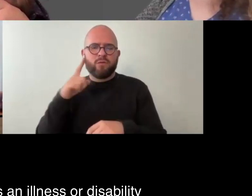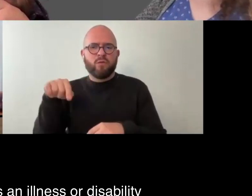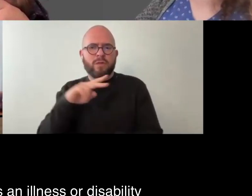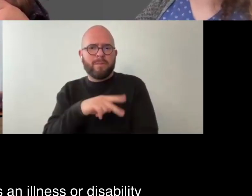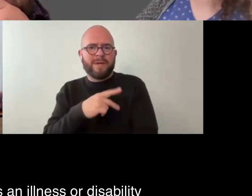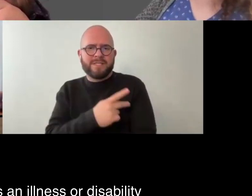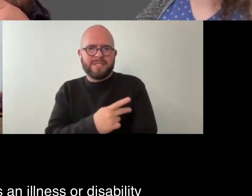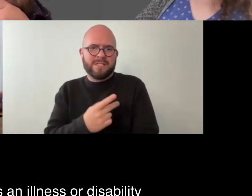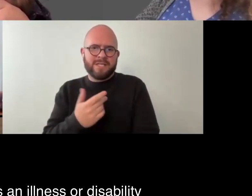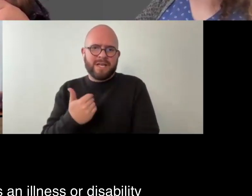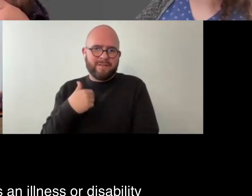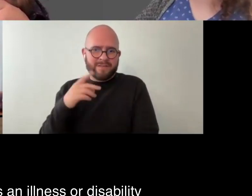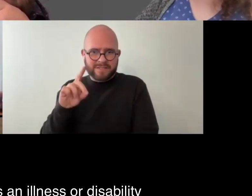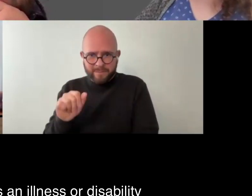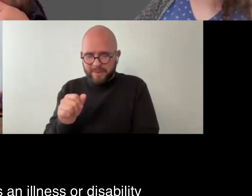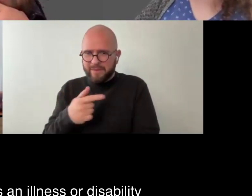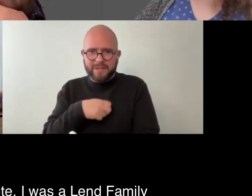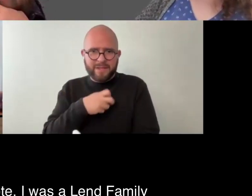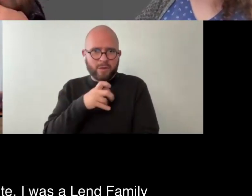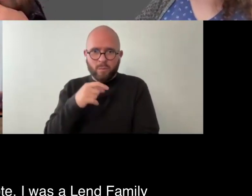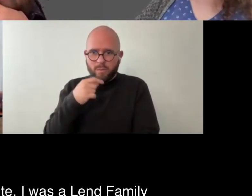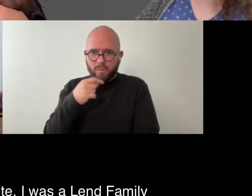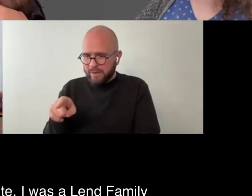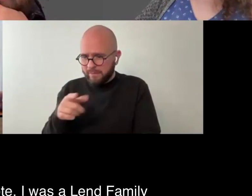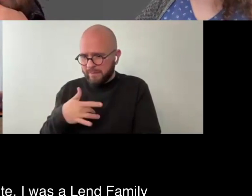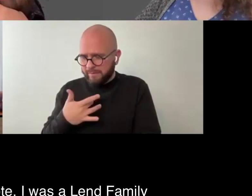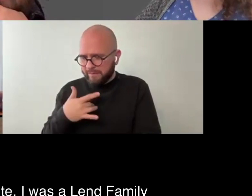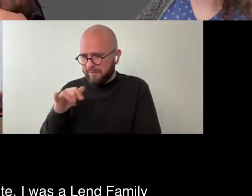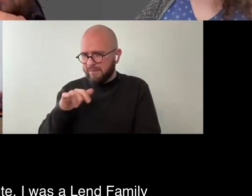the message that they're a burden. And